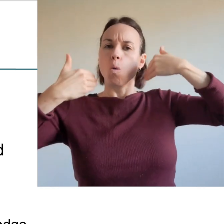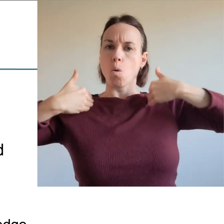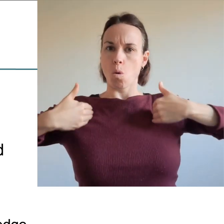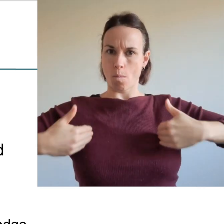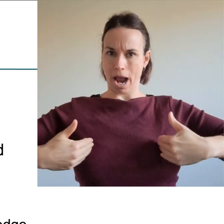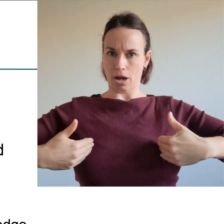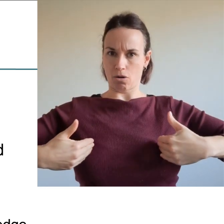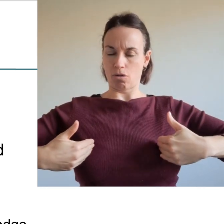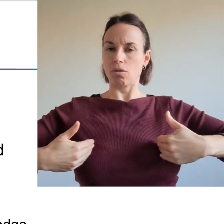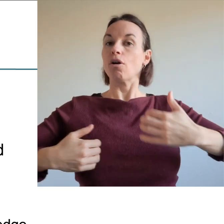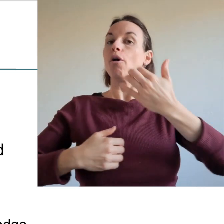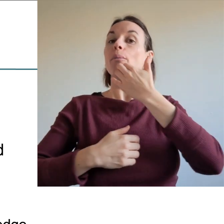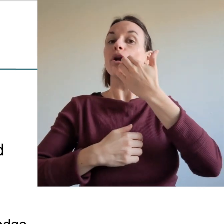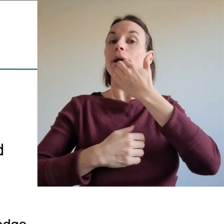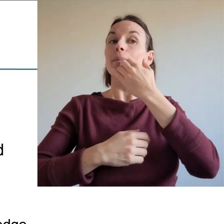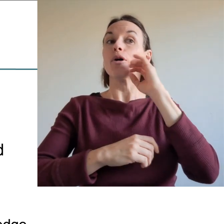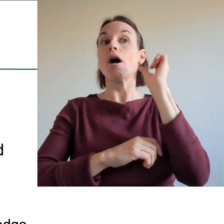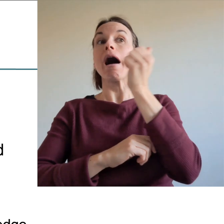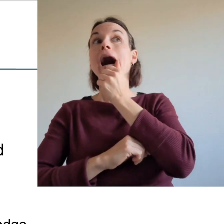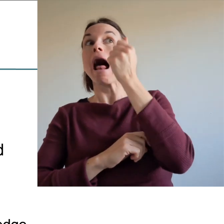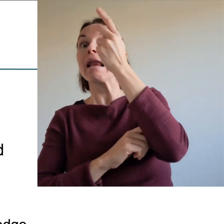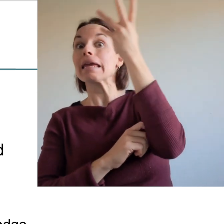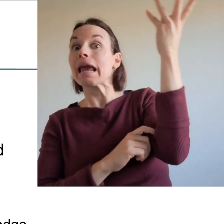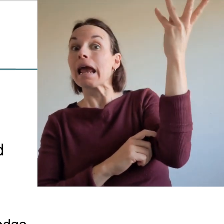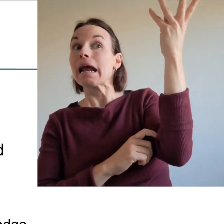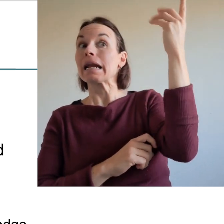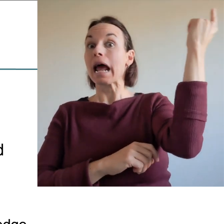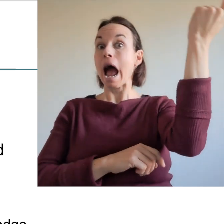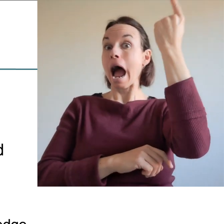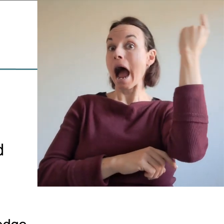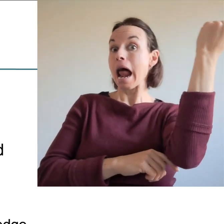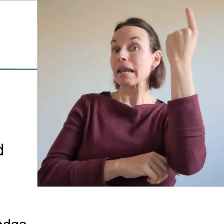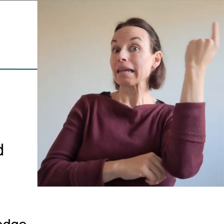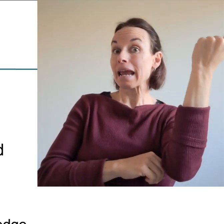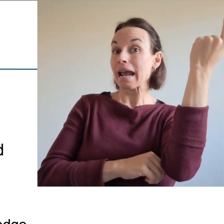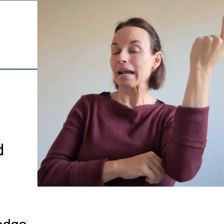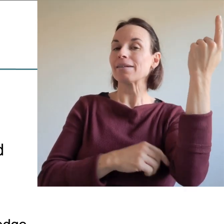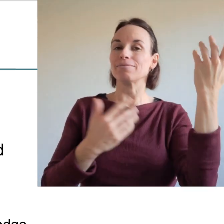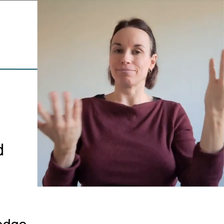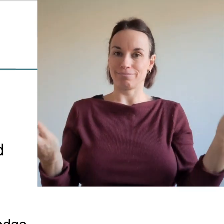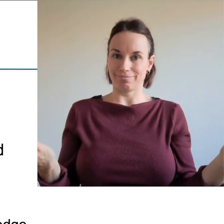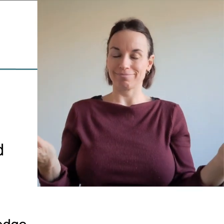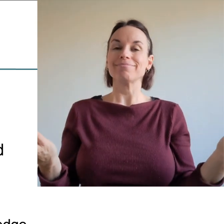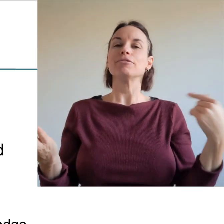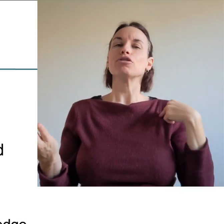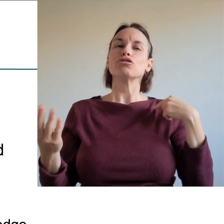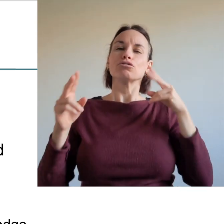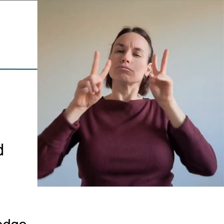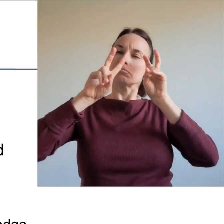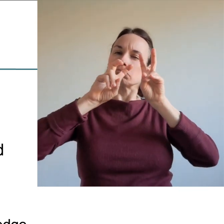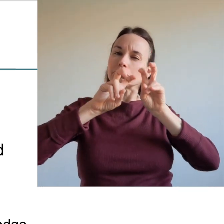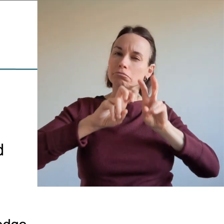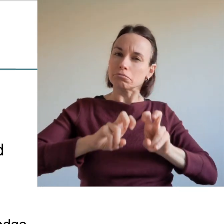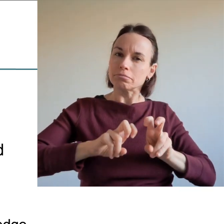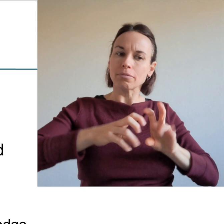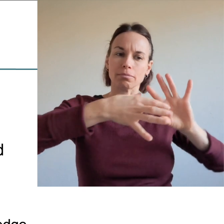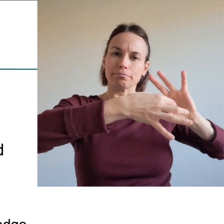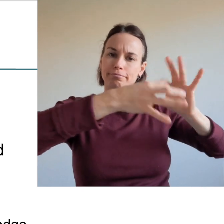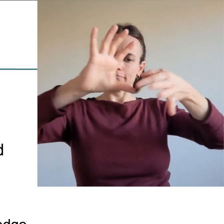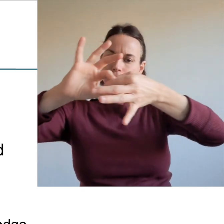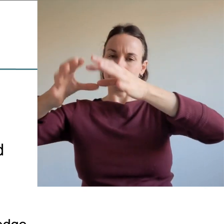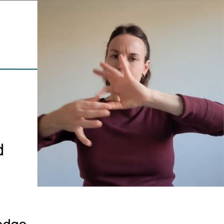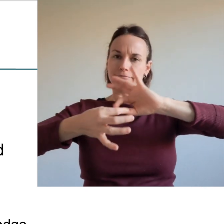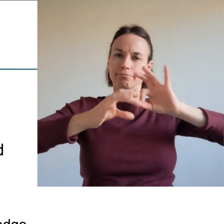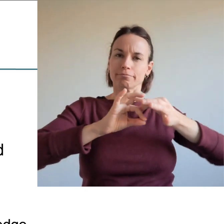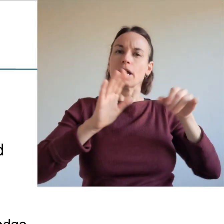someone, no one, anyone, etc. And we studied the combination of